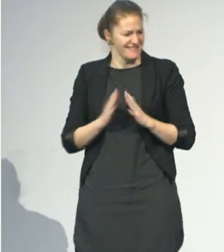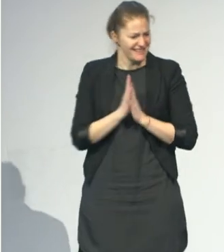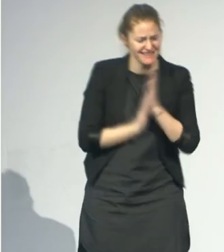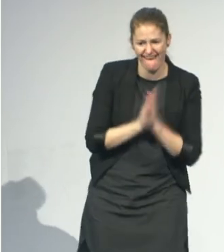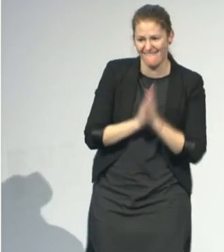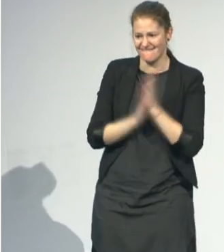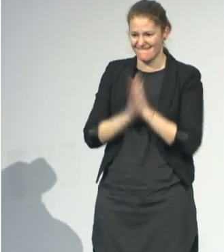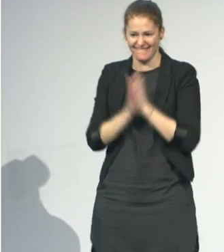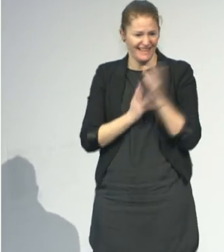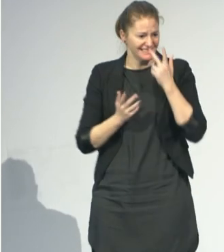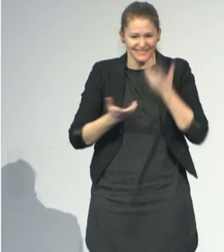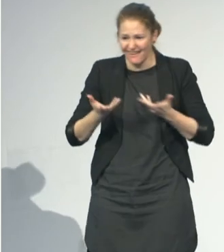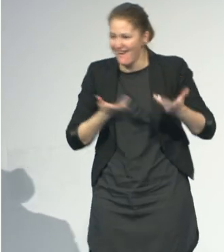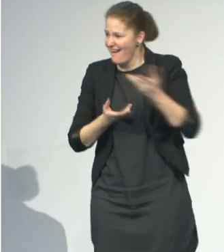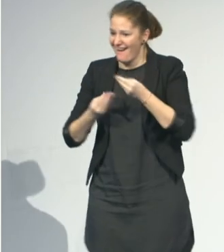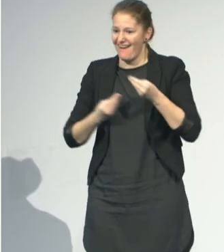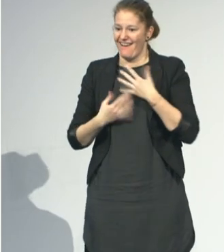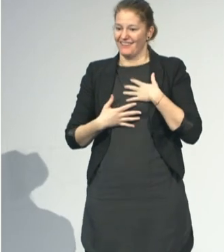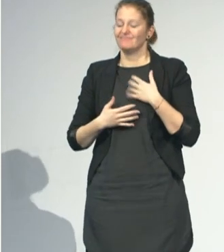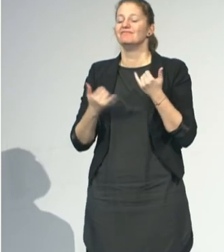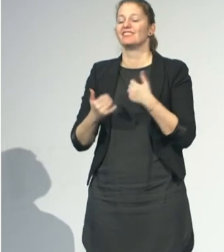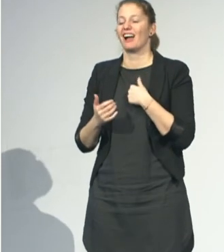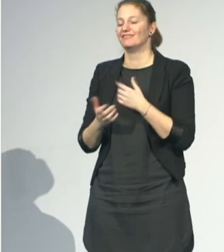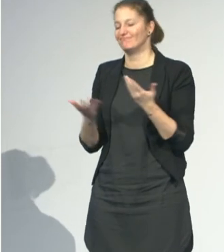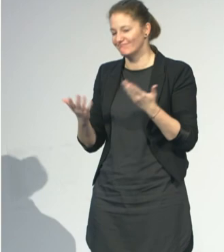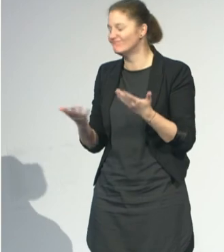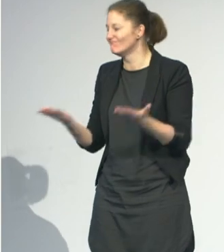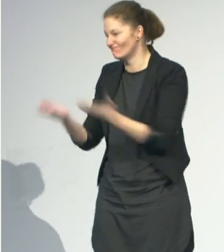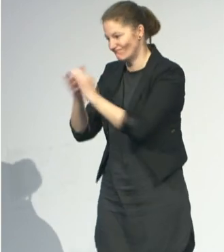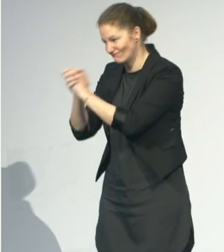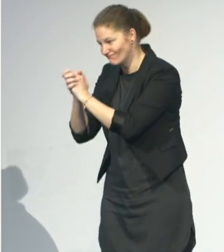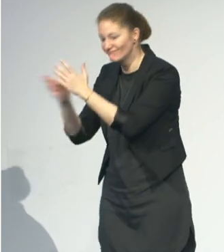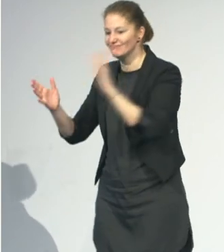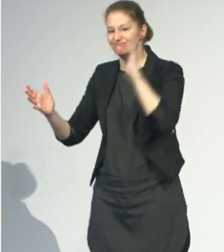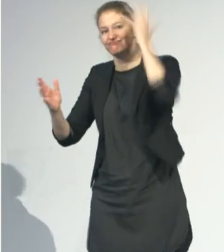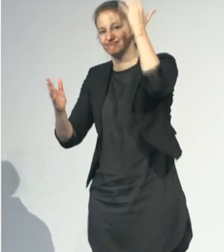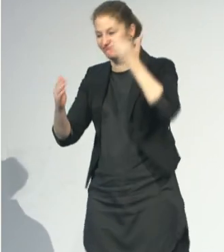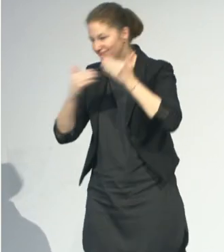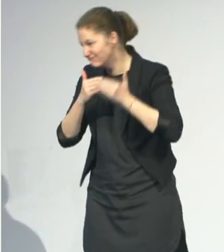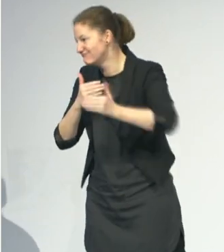every success in the present and in the future. Thank you so much.